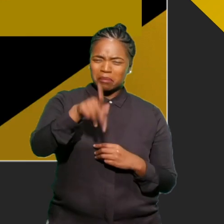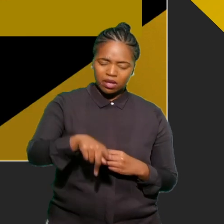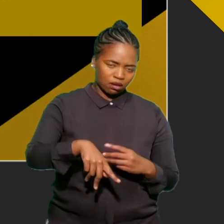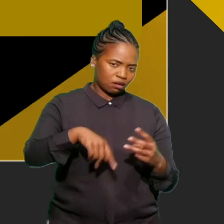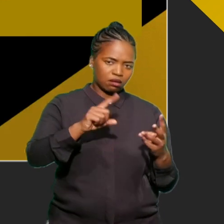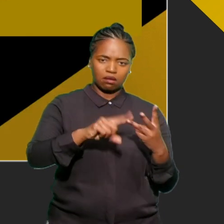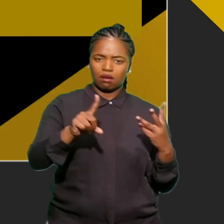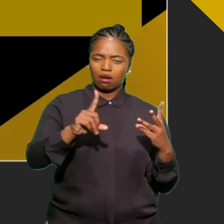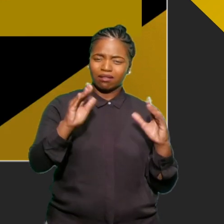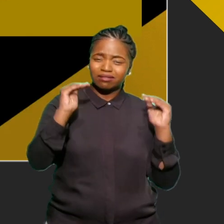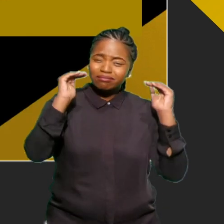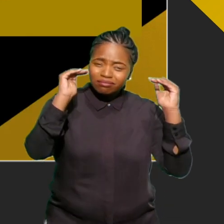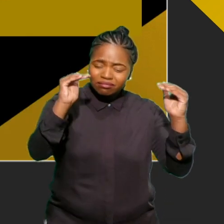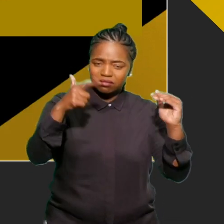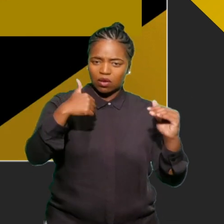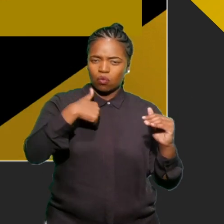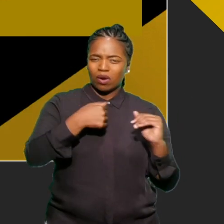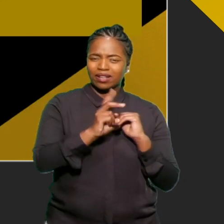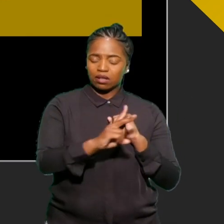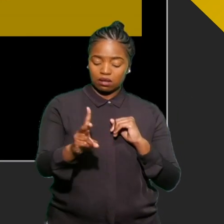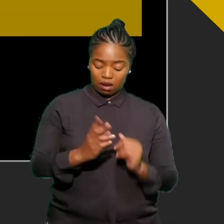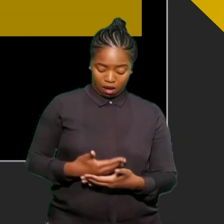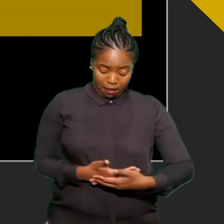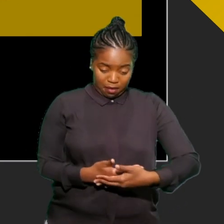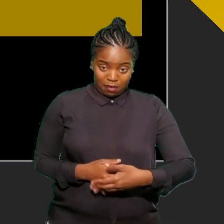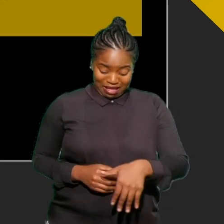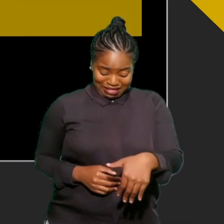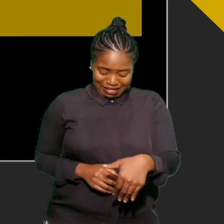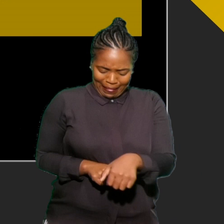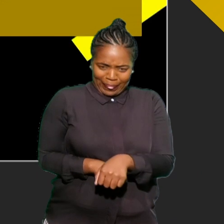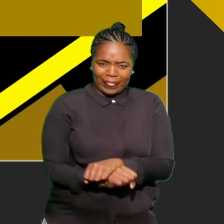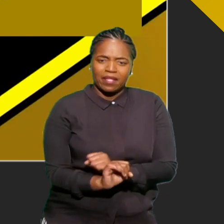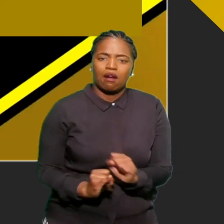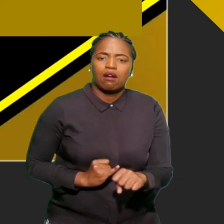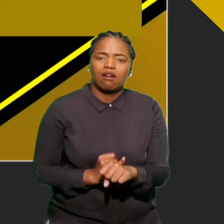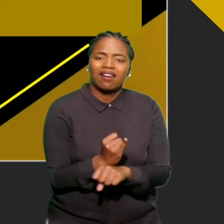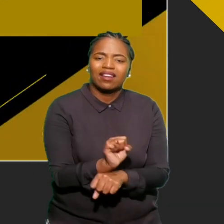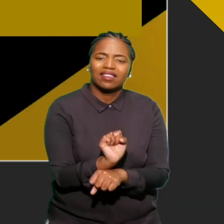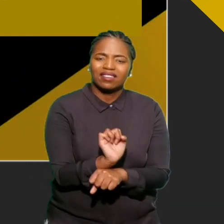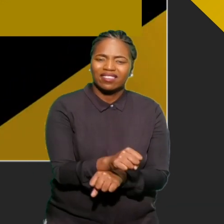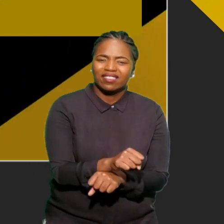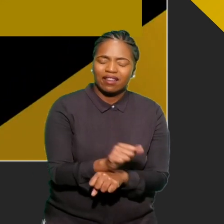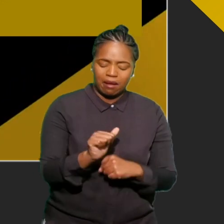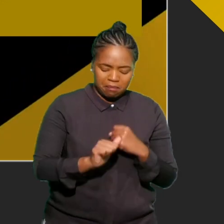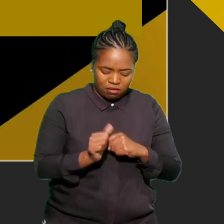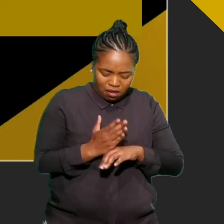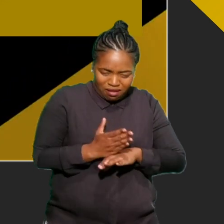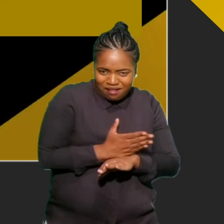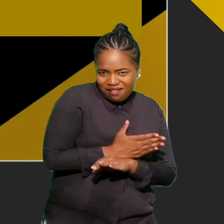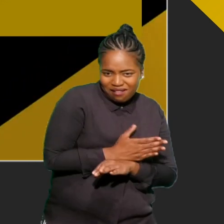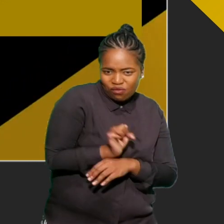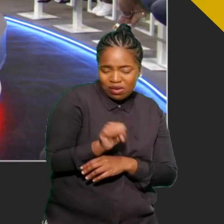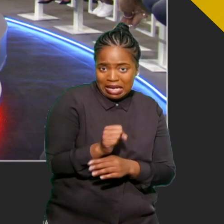pressure, placenta previa, and premature birth of the baby. And I think you'll simplify the terms that are used there because